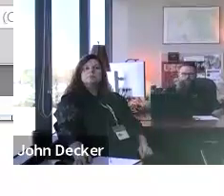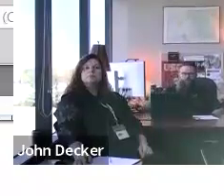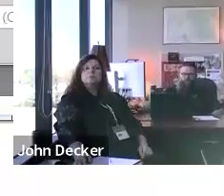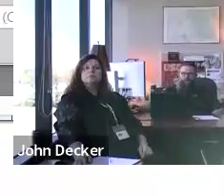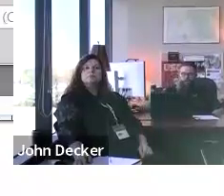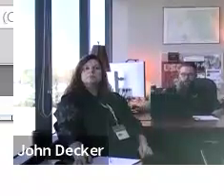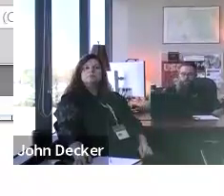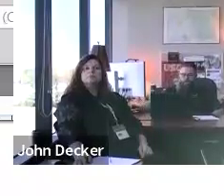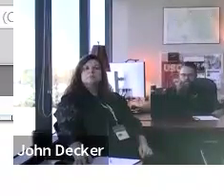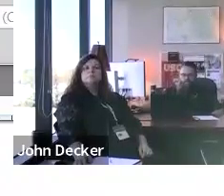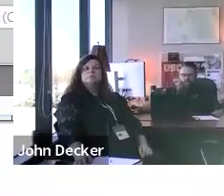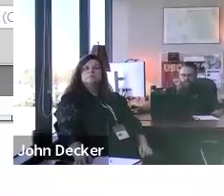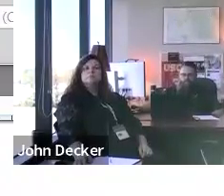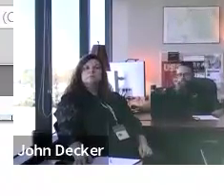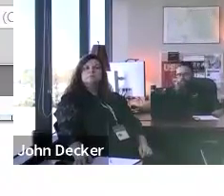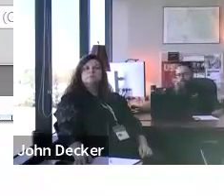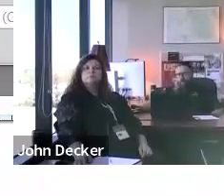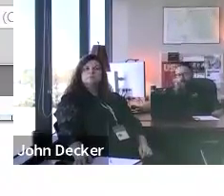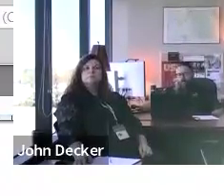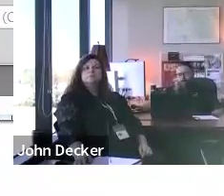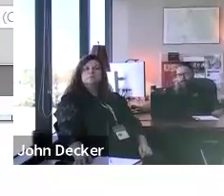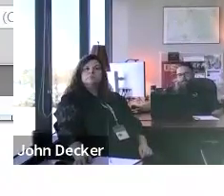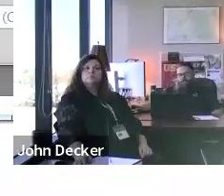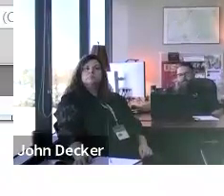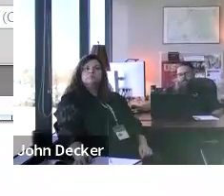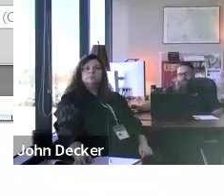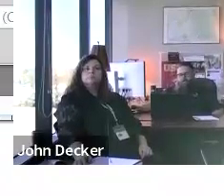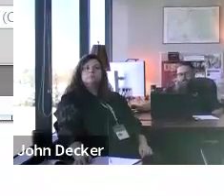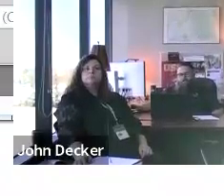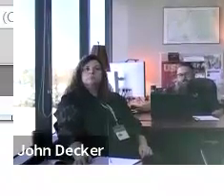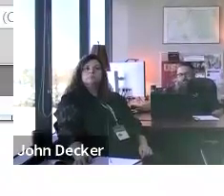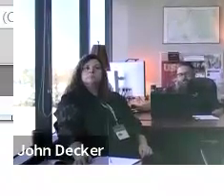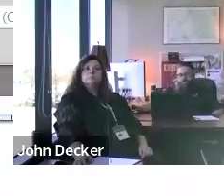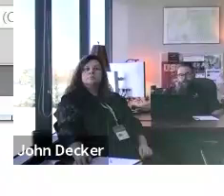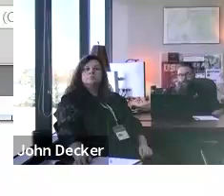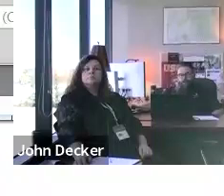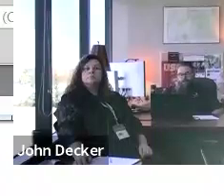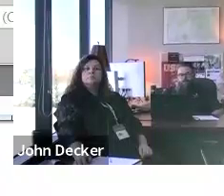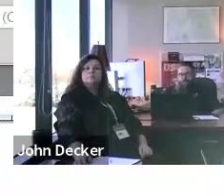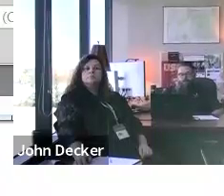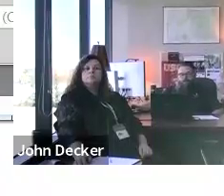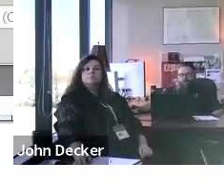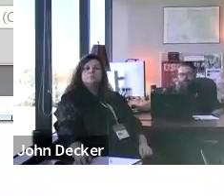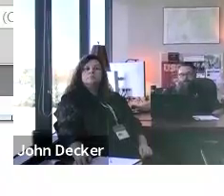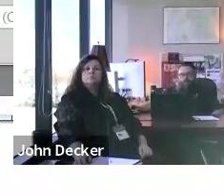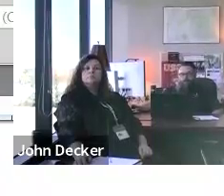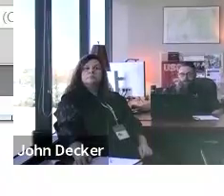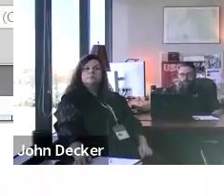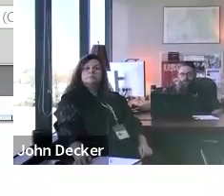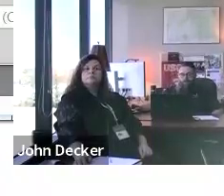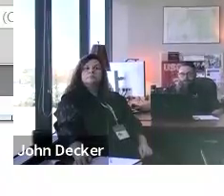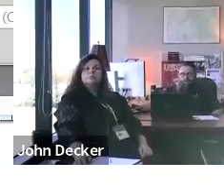study rates on DDS's website. The DDS rate study addressed a number of areas, including but